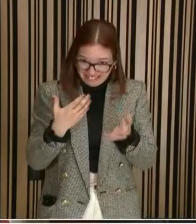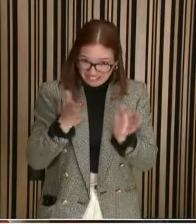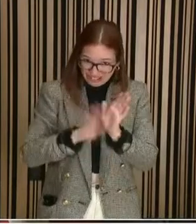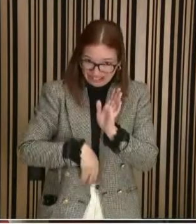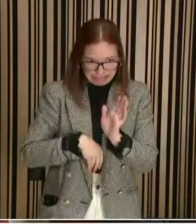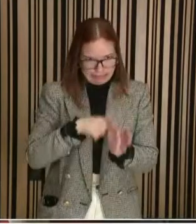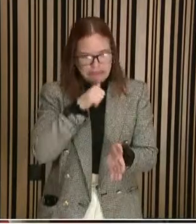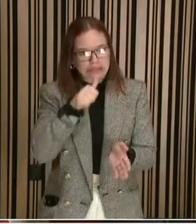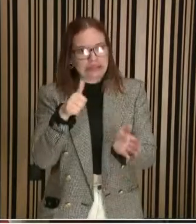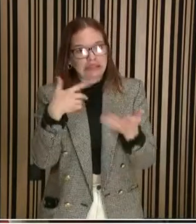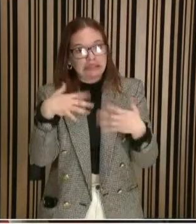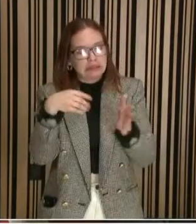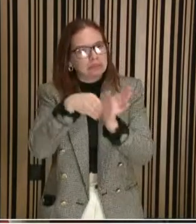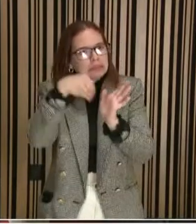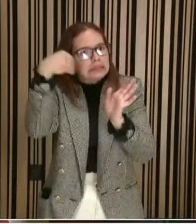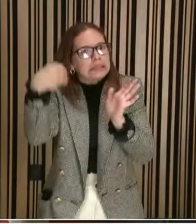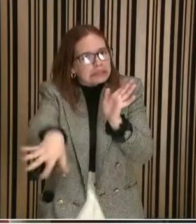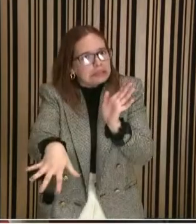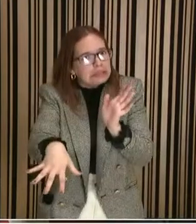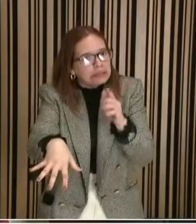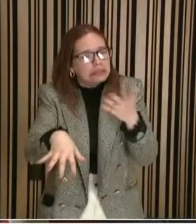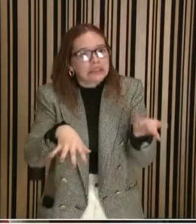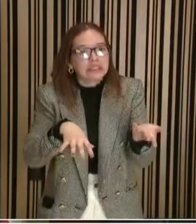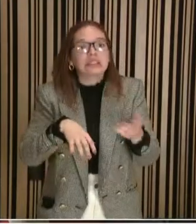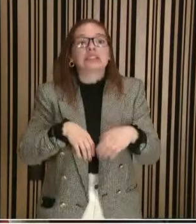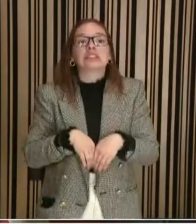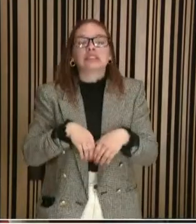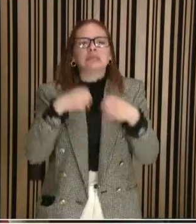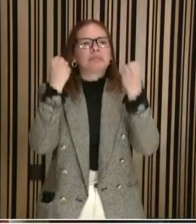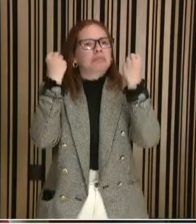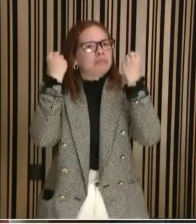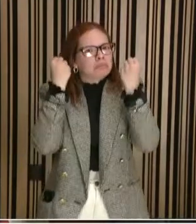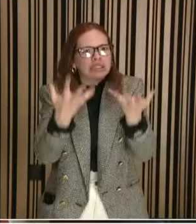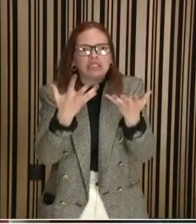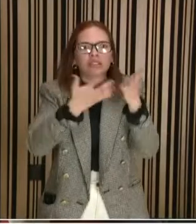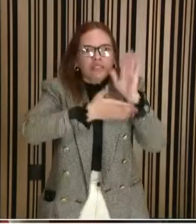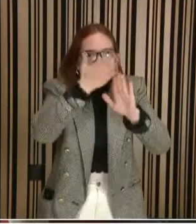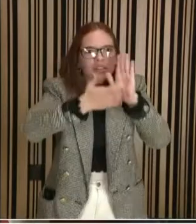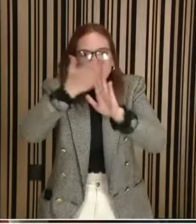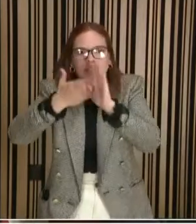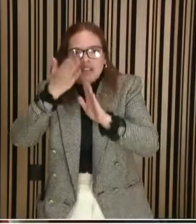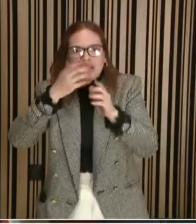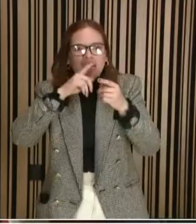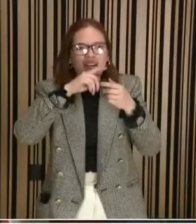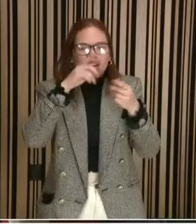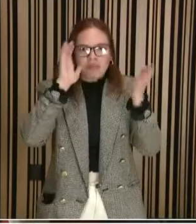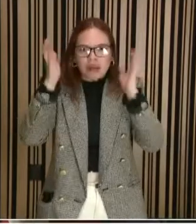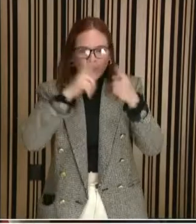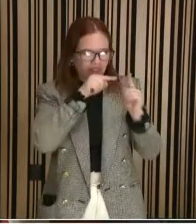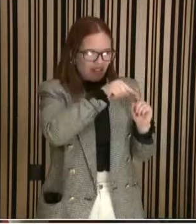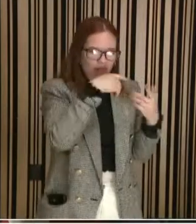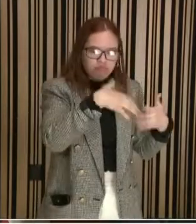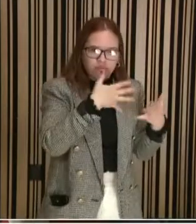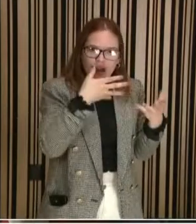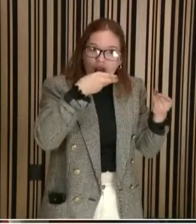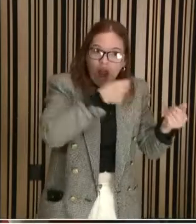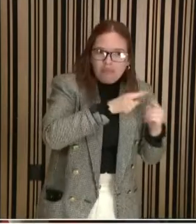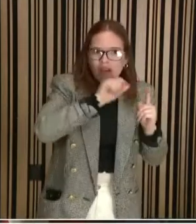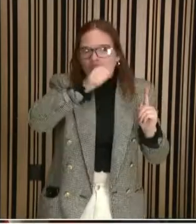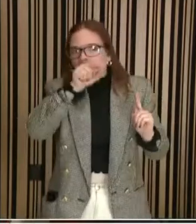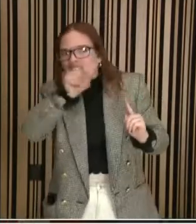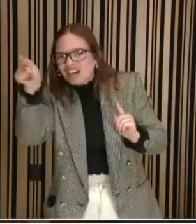that many of the routes have relatively low ridership compared to WMATA bus routes. The decision was made to reduce 3 of the